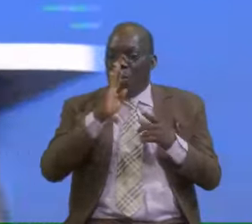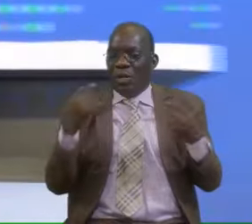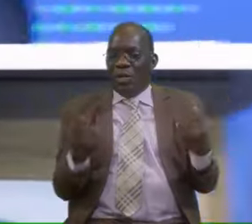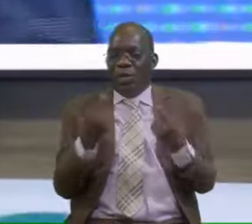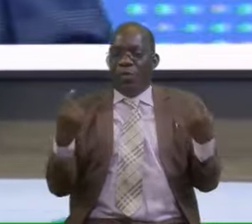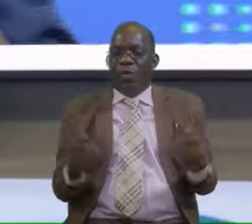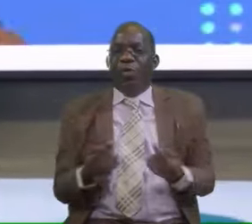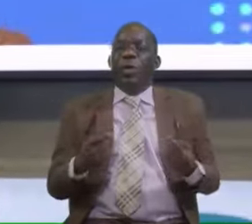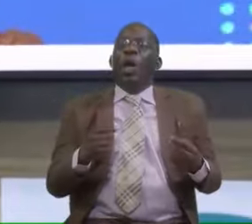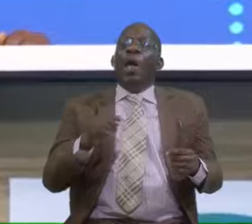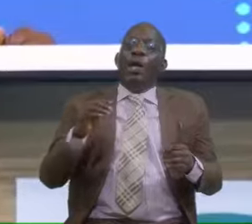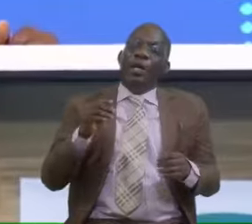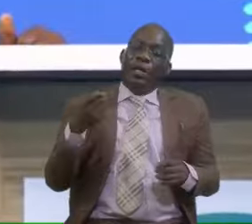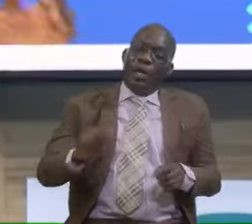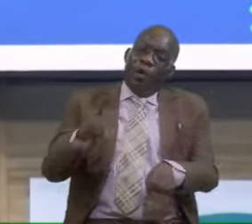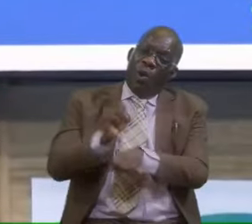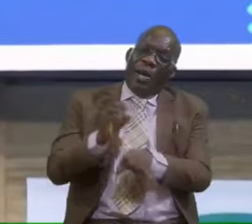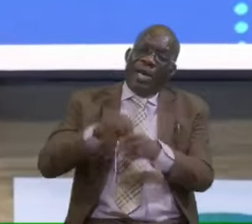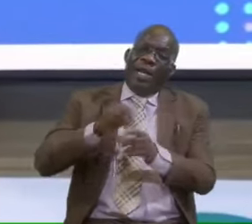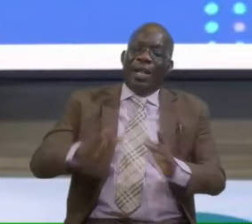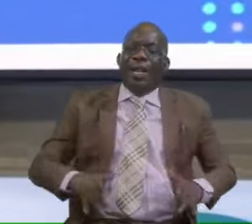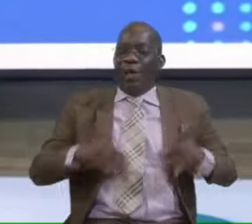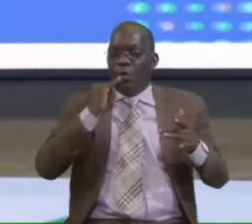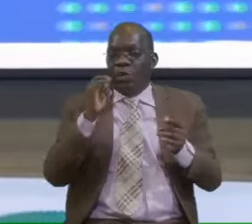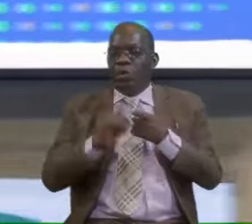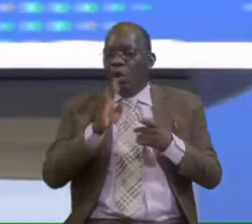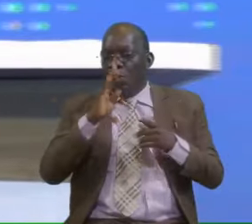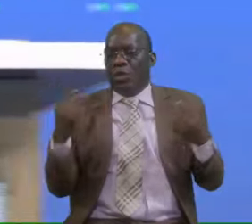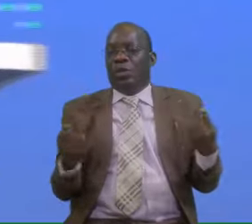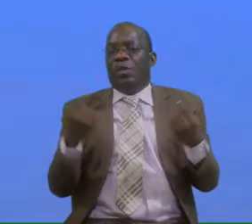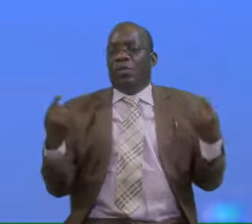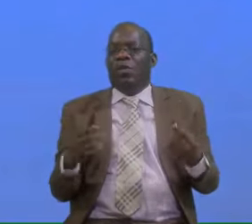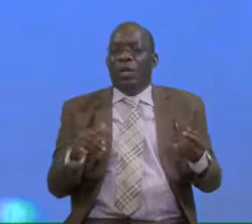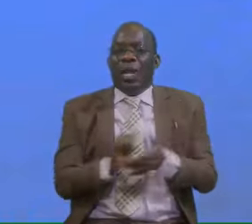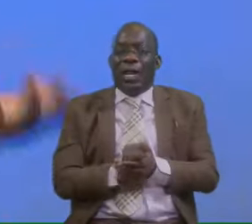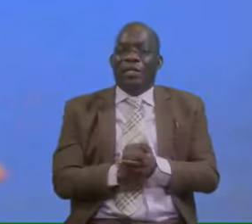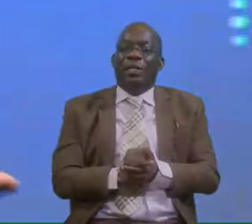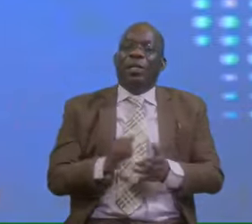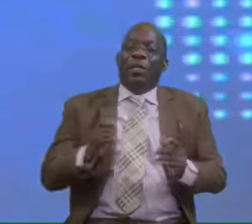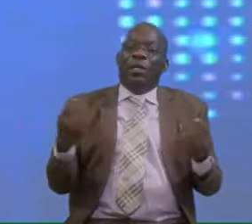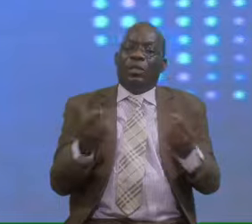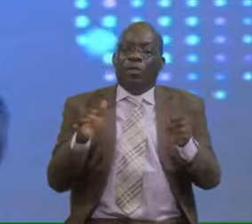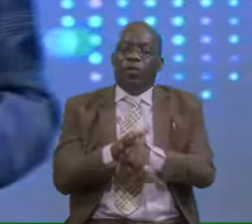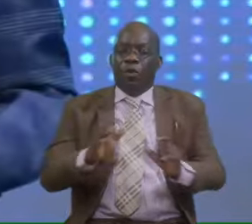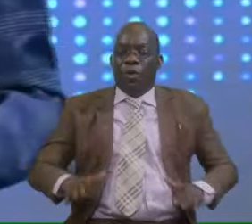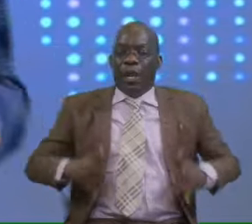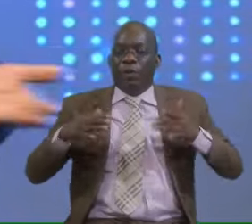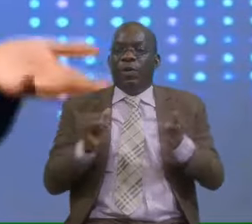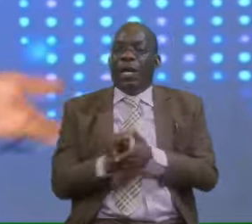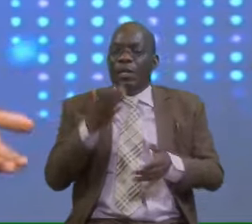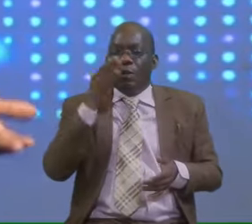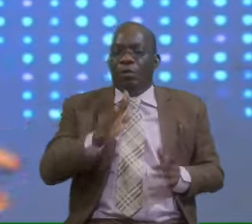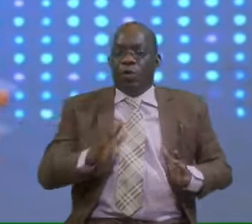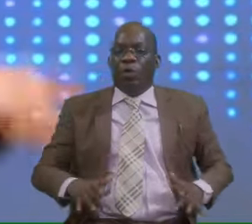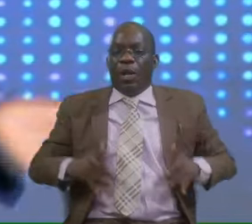total errand in life is to be sinful. That sinful life, that evil life,